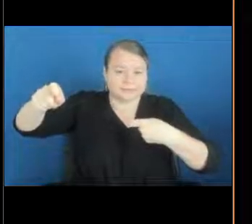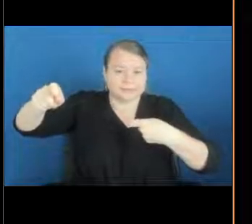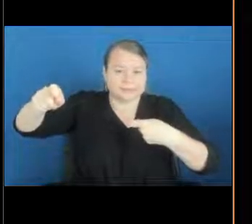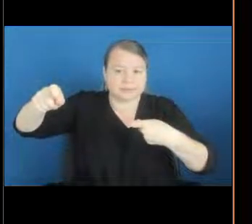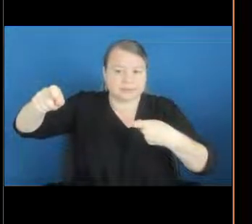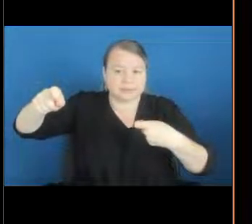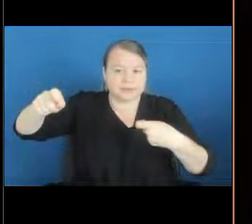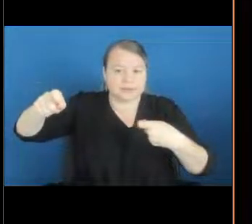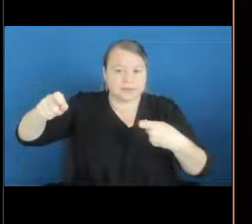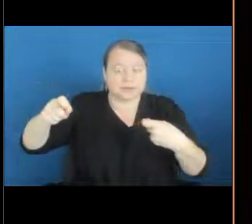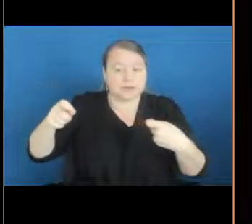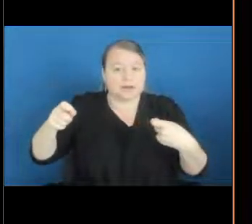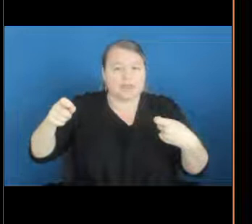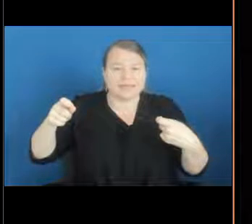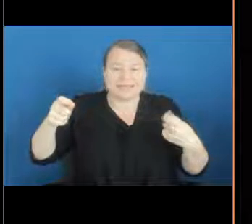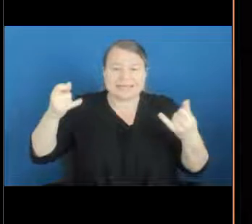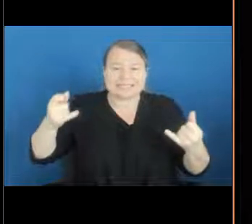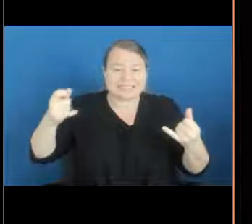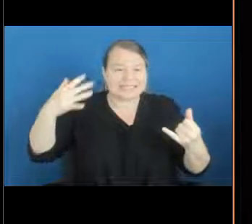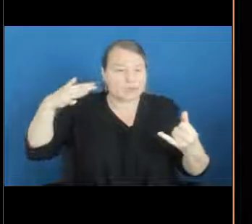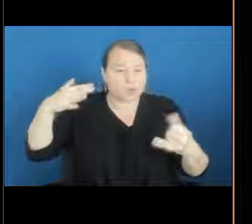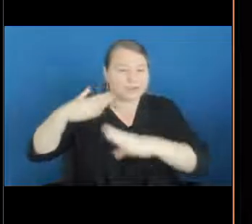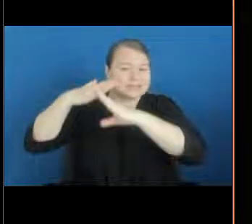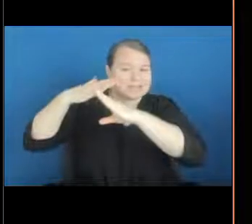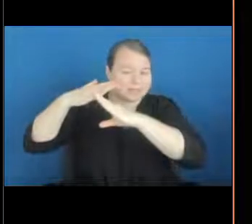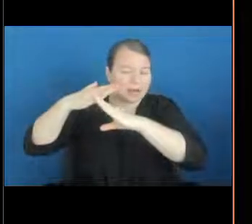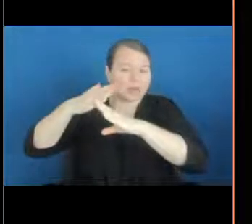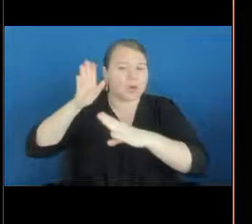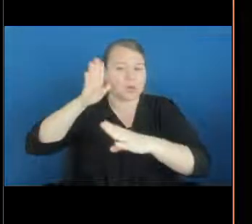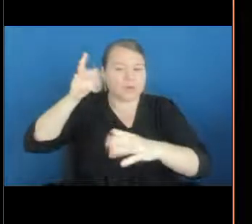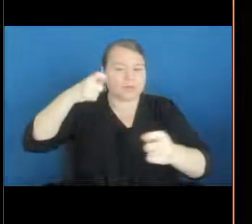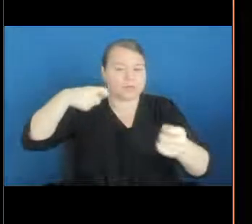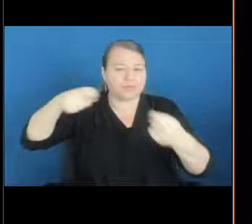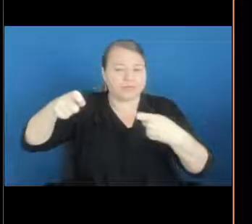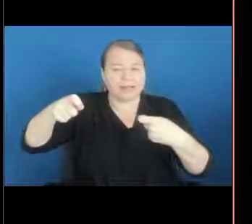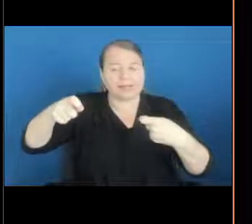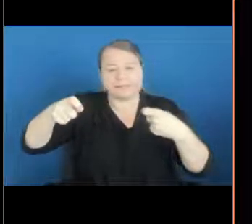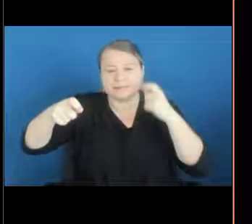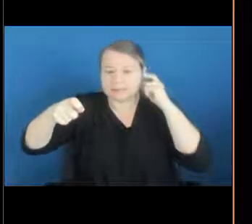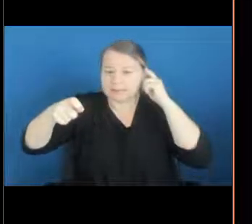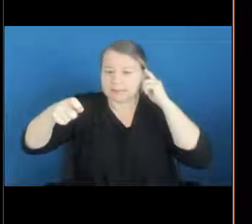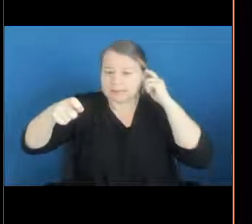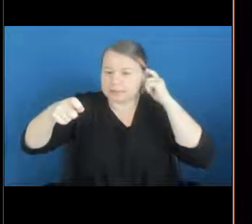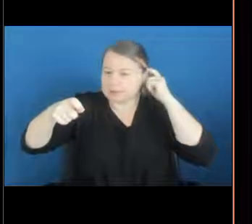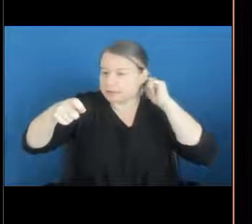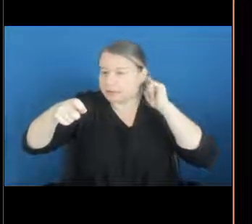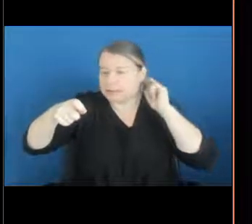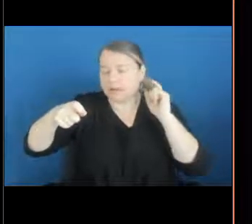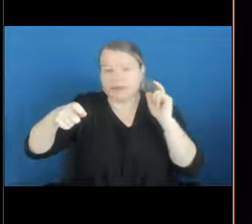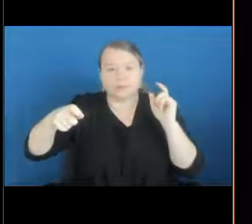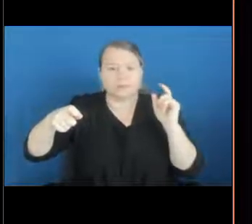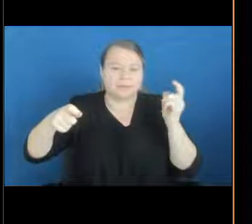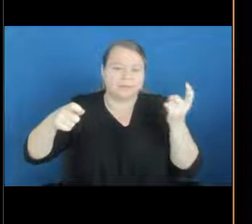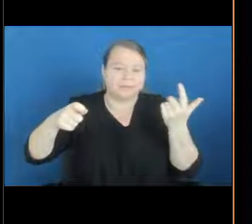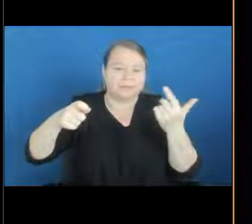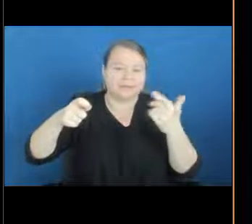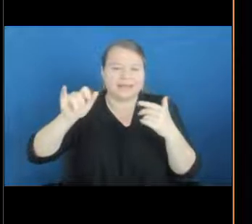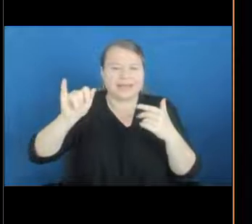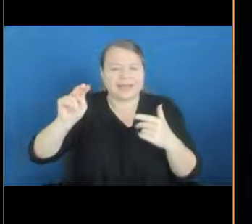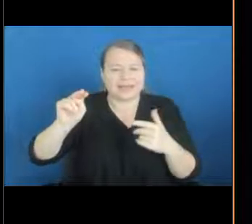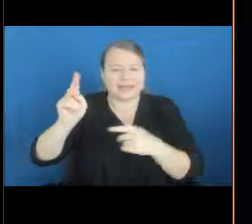an existing noise barrier there, so it will be replaced in kind, meaning that at minimum